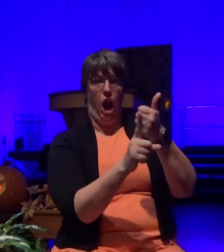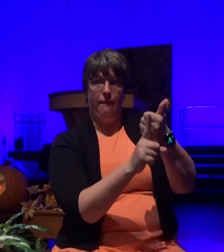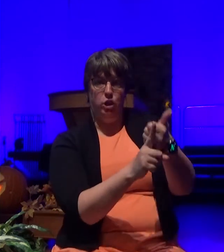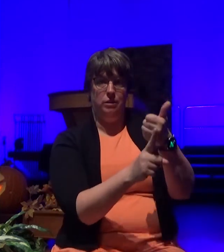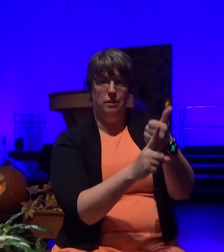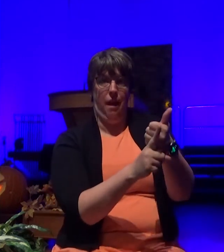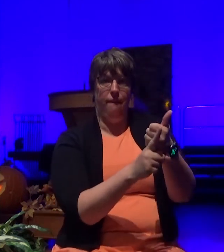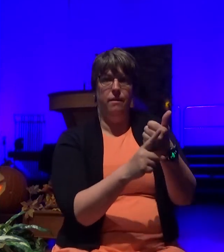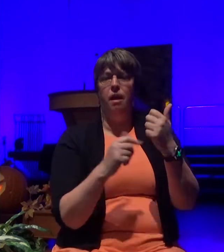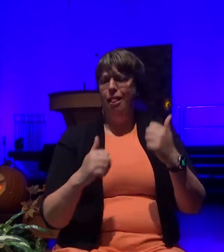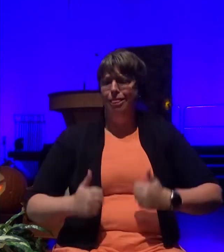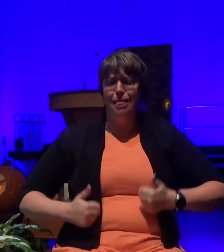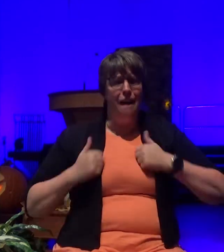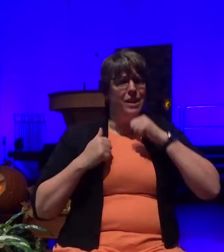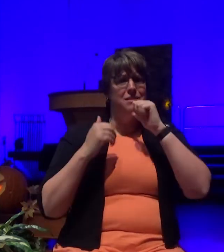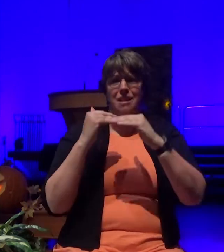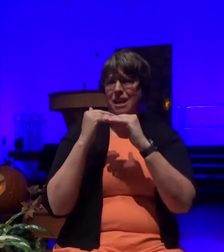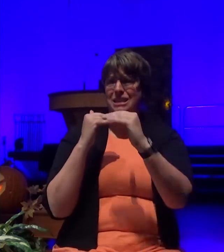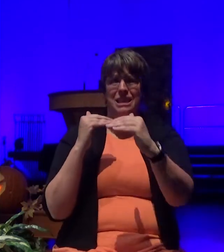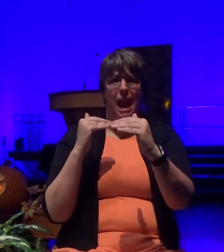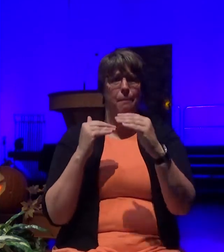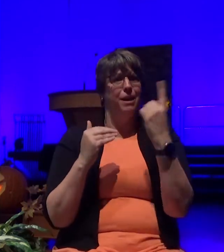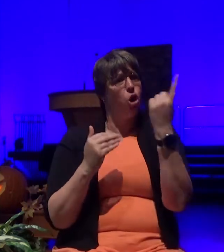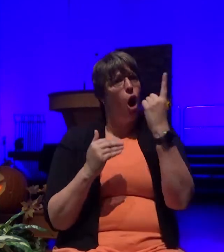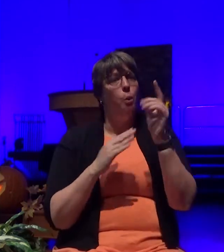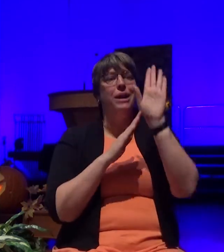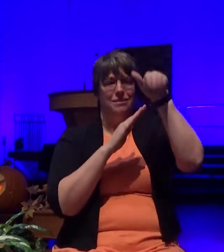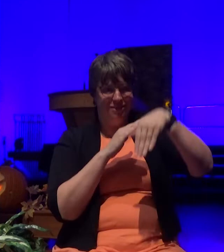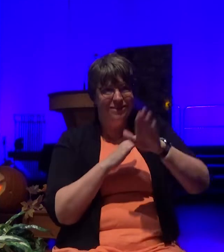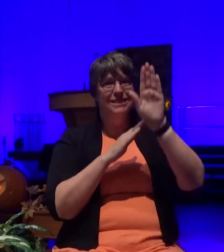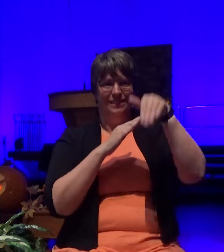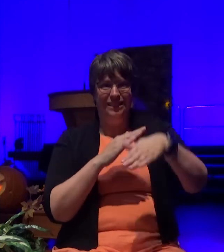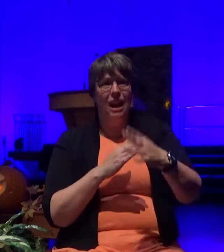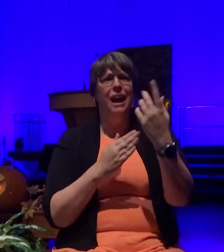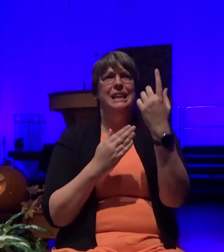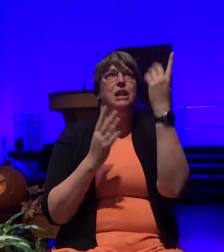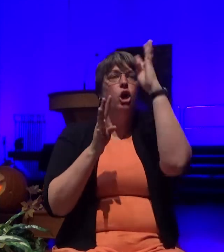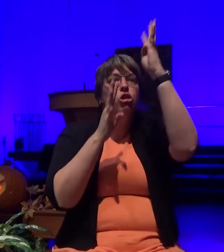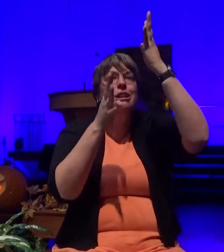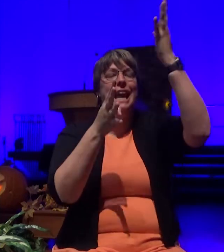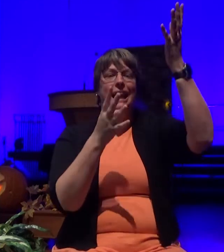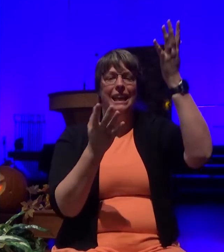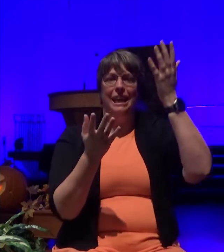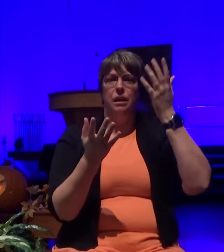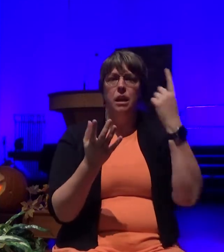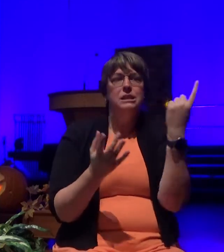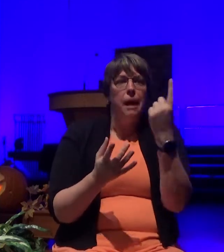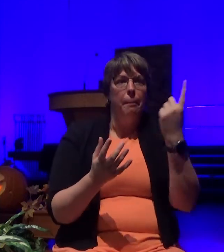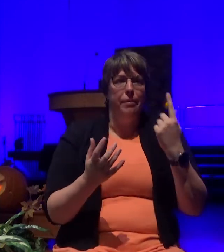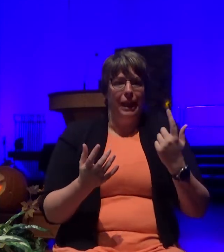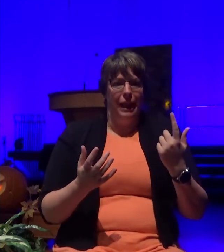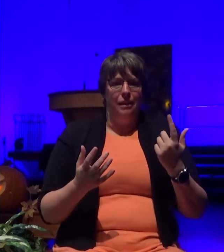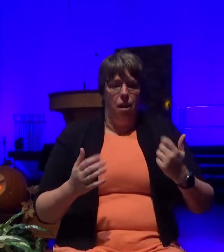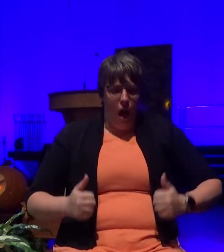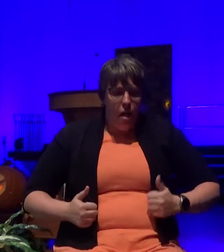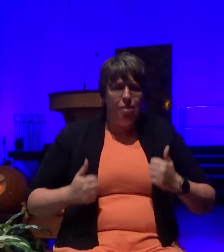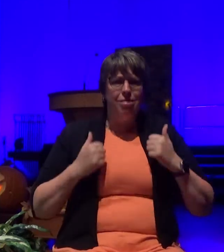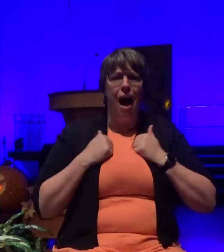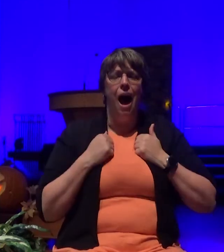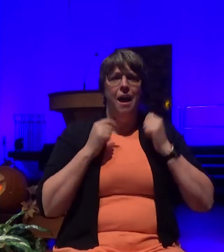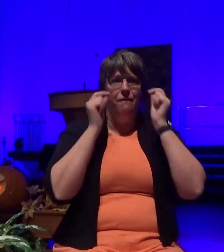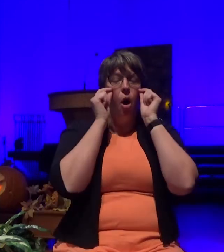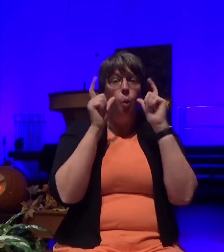is forever dynamic, forever creating, something done and finished, but something alive, awake and